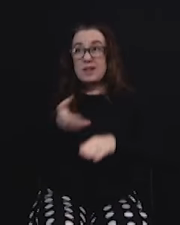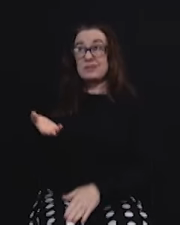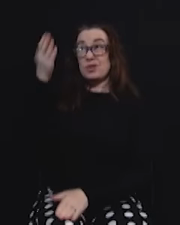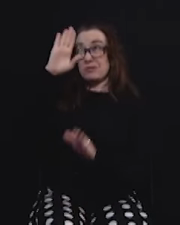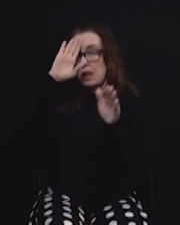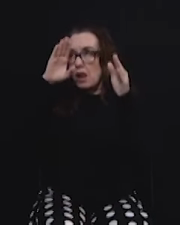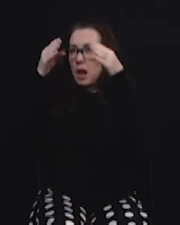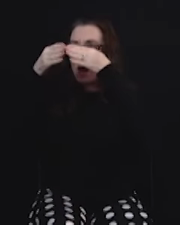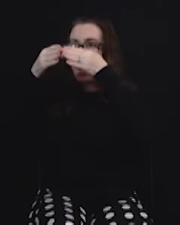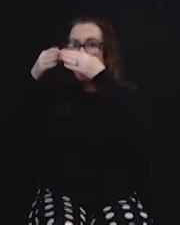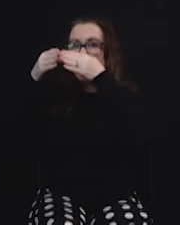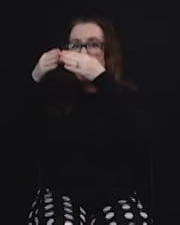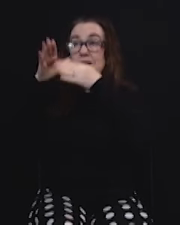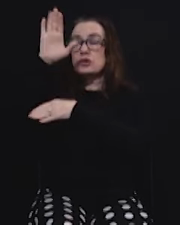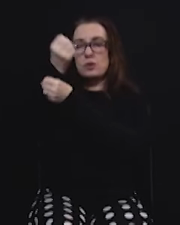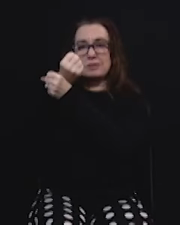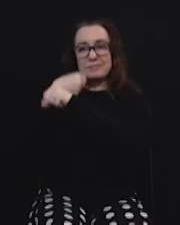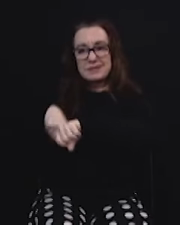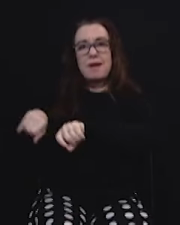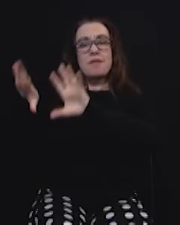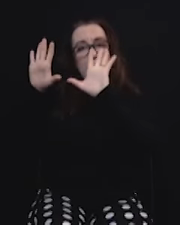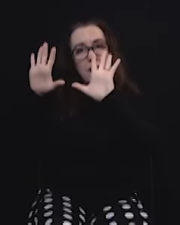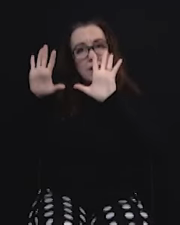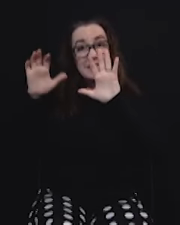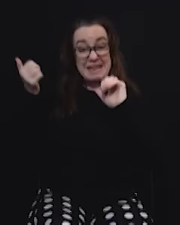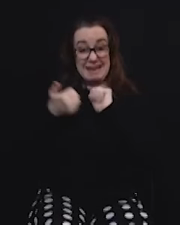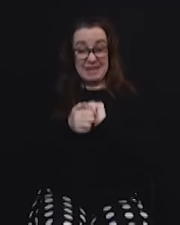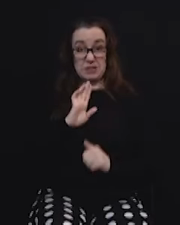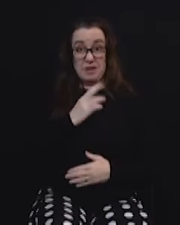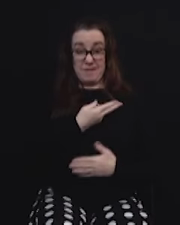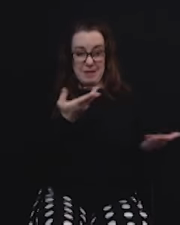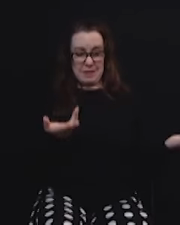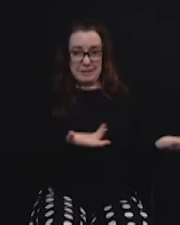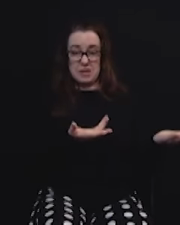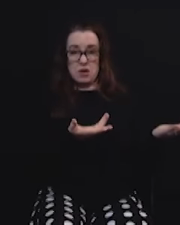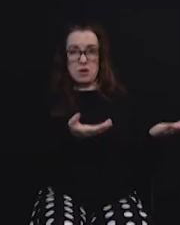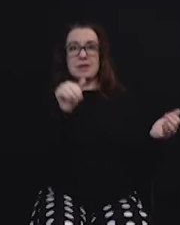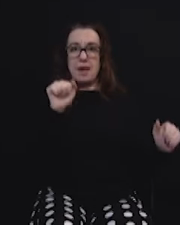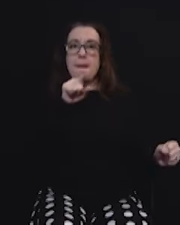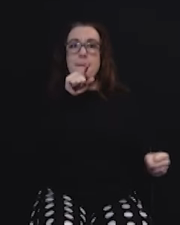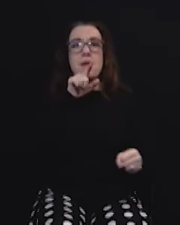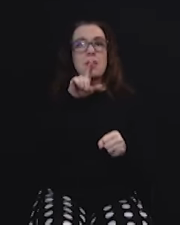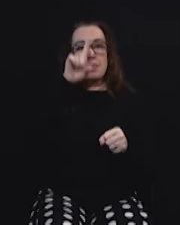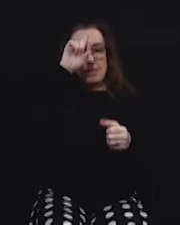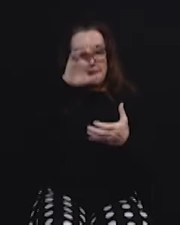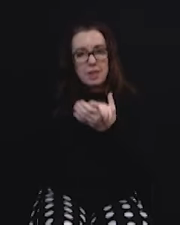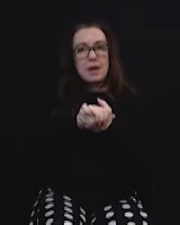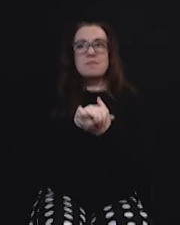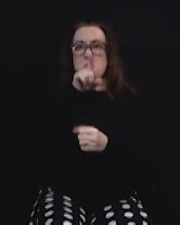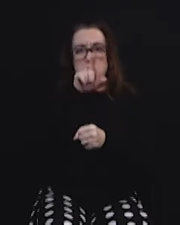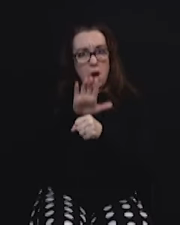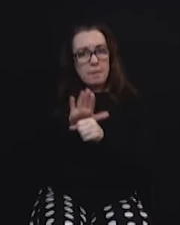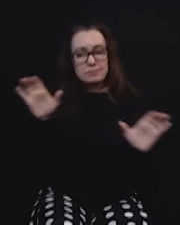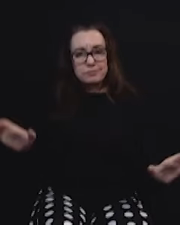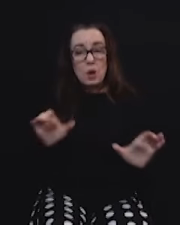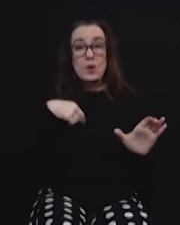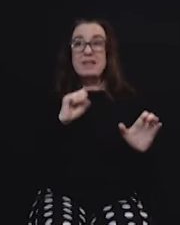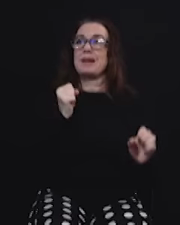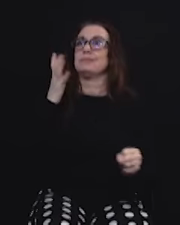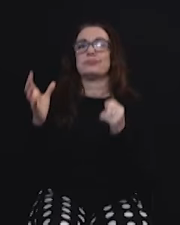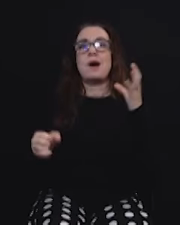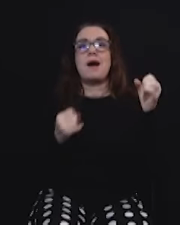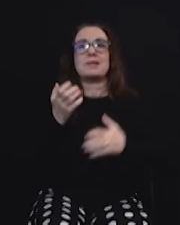the sacrifice that you have made, that each of us can believe in your promise, that we have the ability to shout to you,